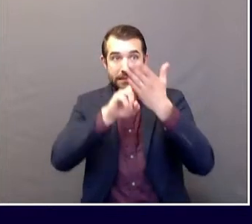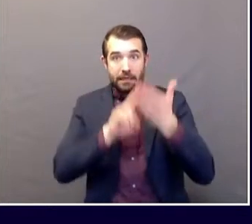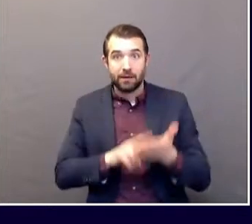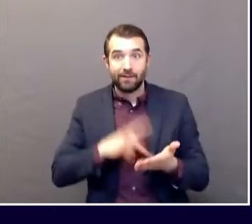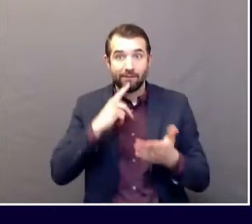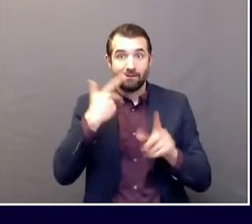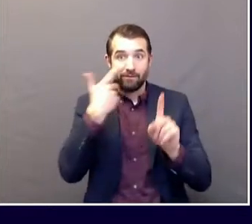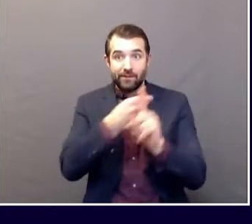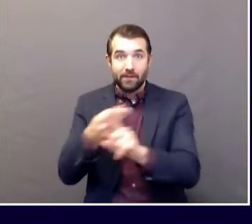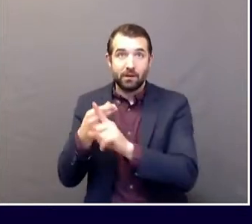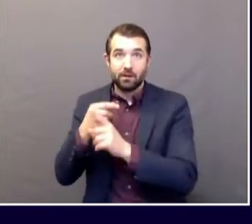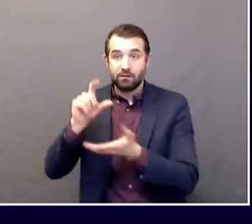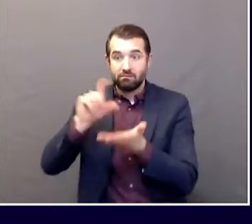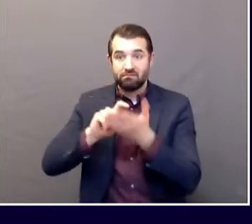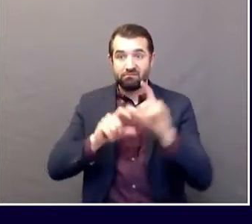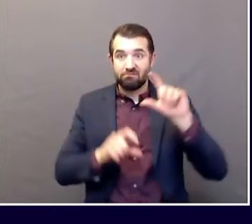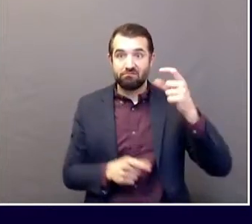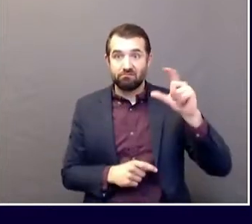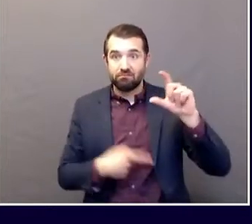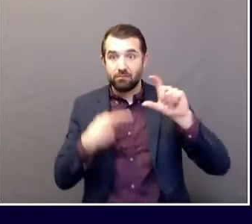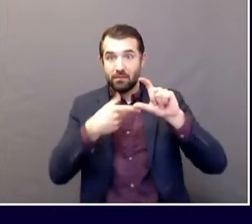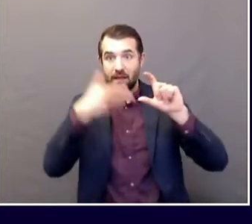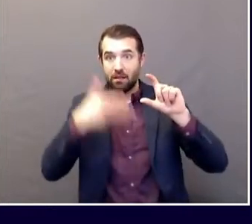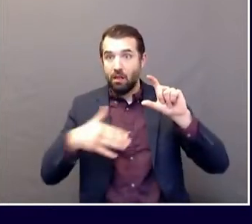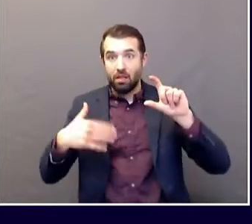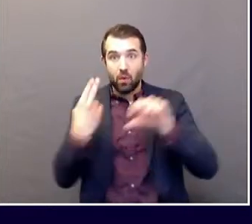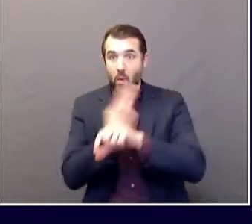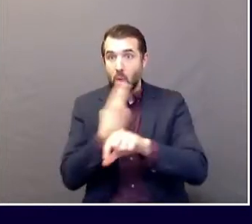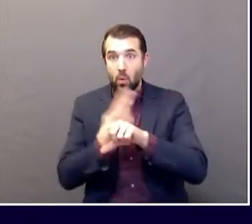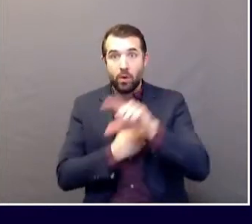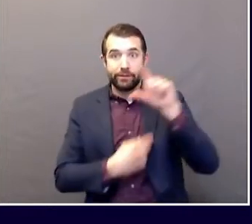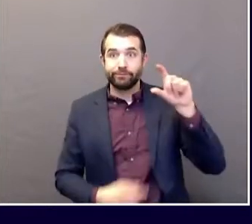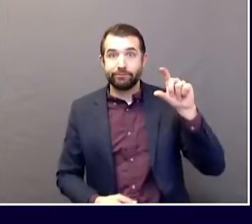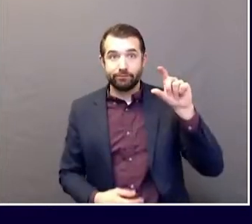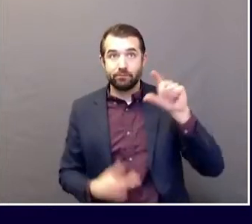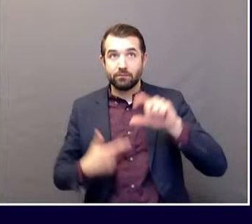Can you just quickly confirm whether or not